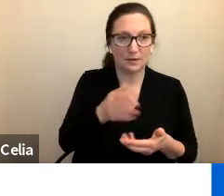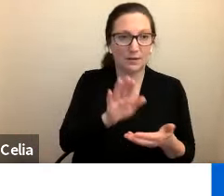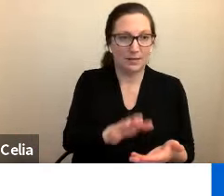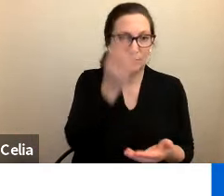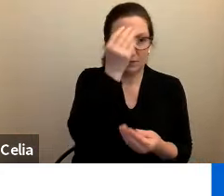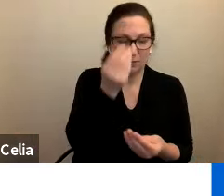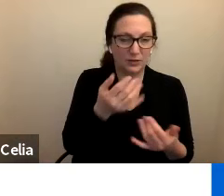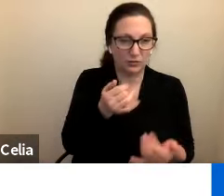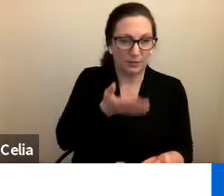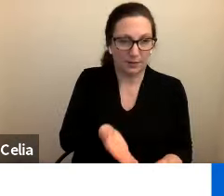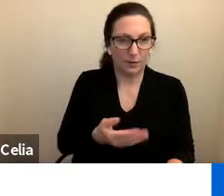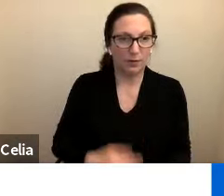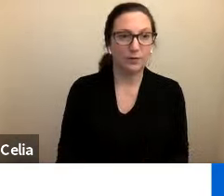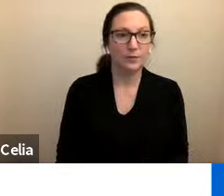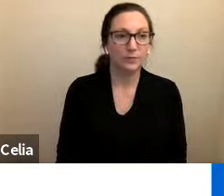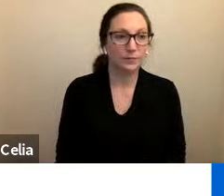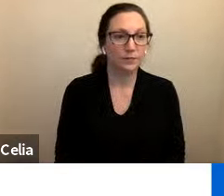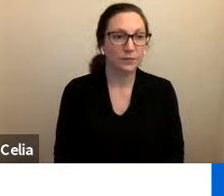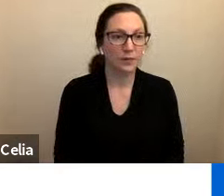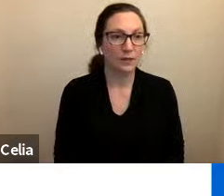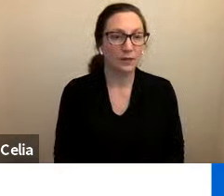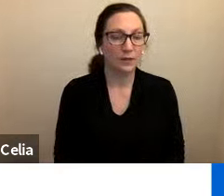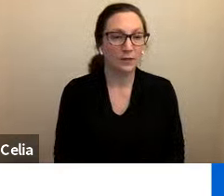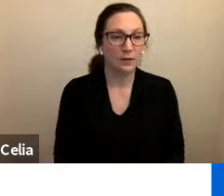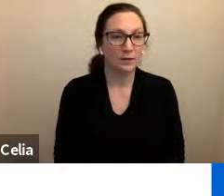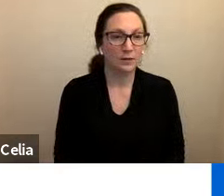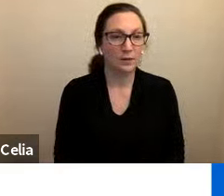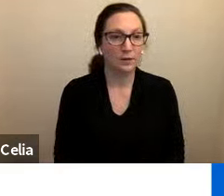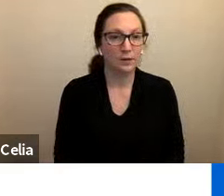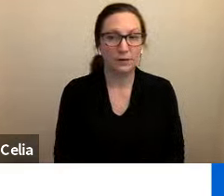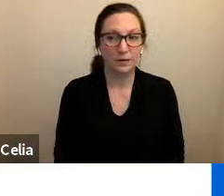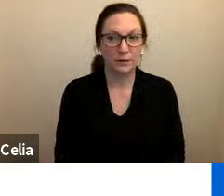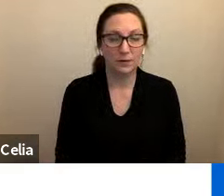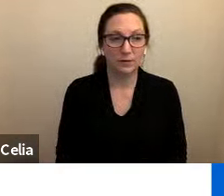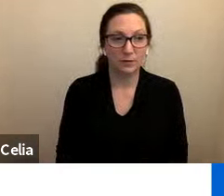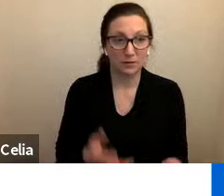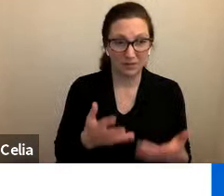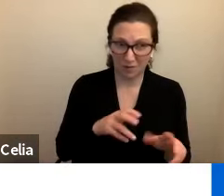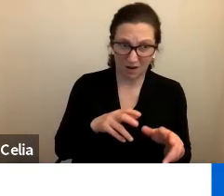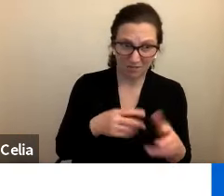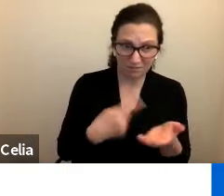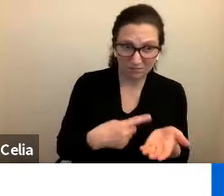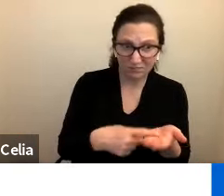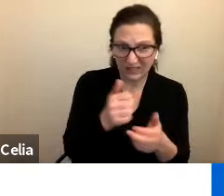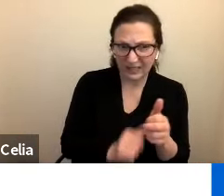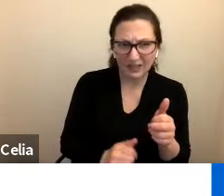present. Great, thank you. So do you want to walk through all of them,